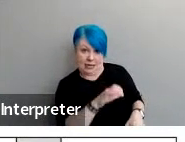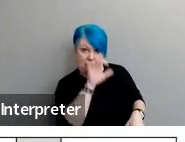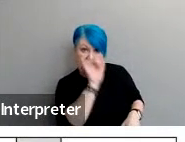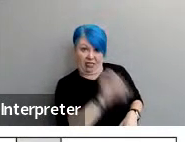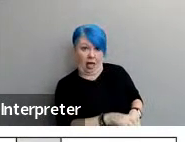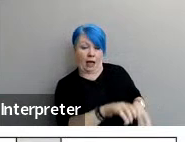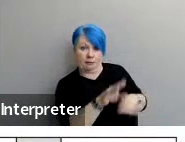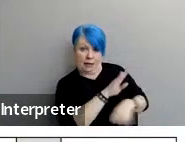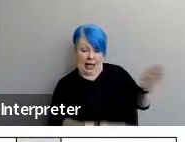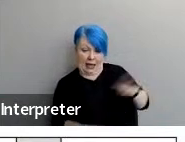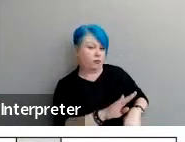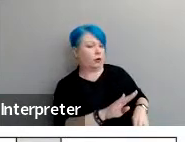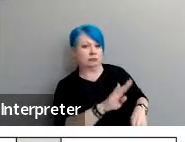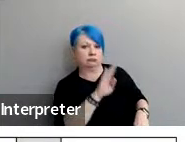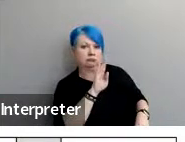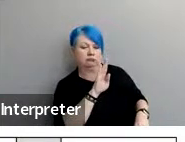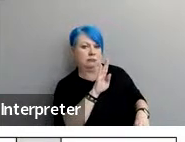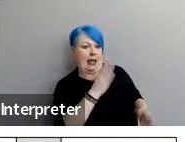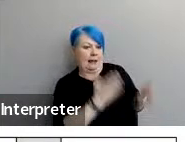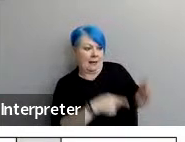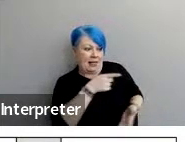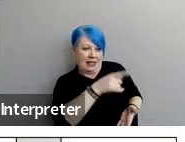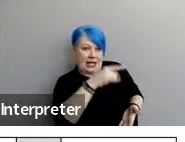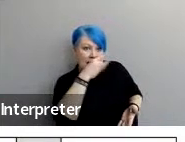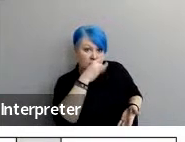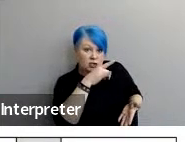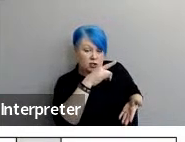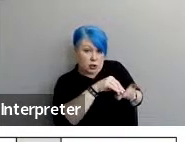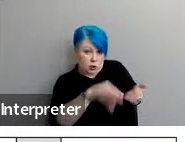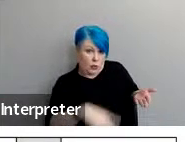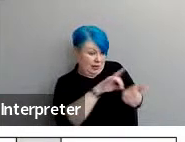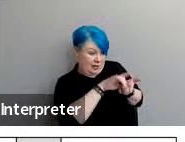well, do they get professional development? It's like, well, wait, let's look at